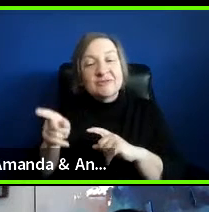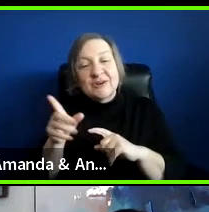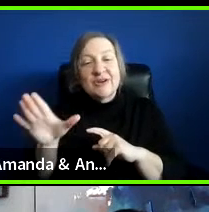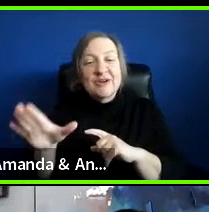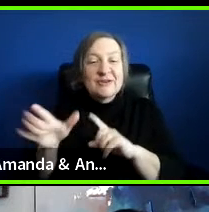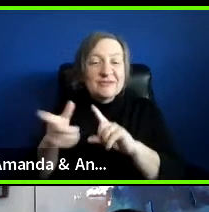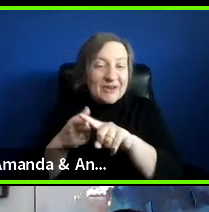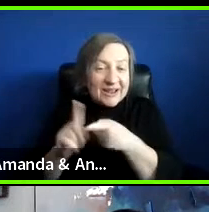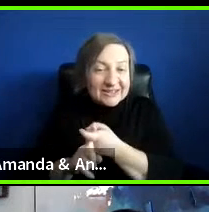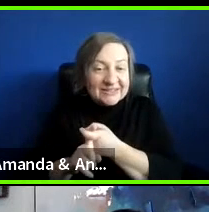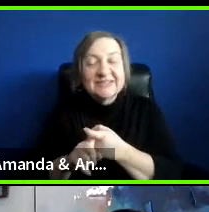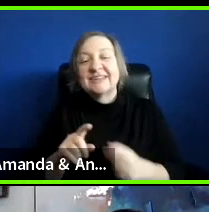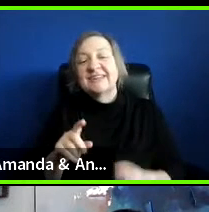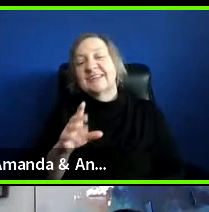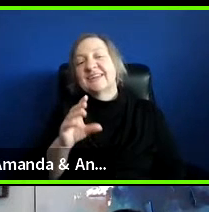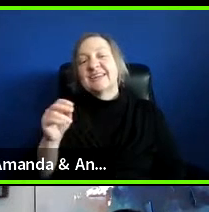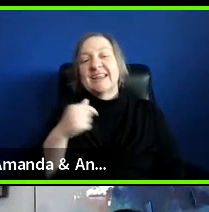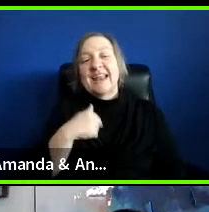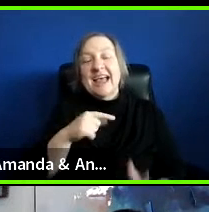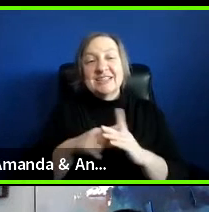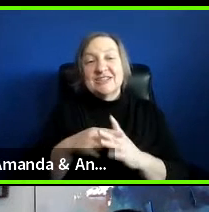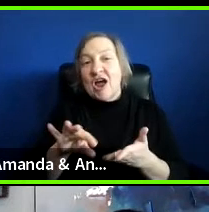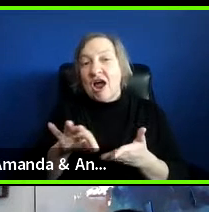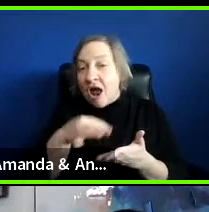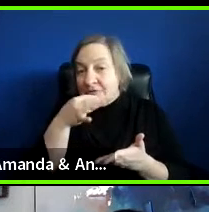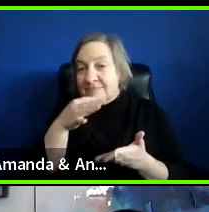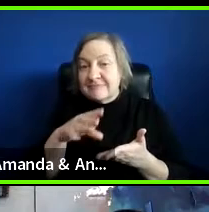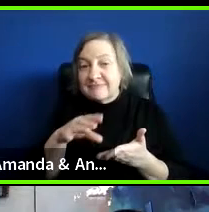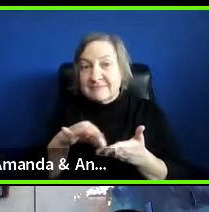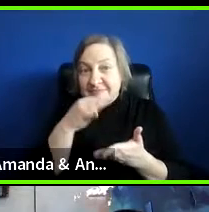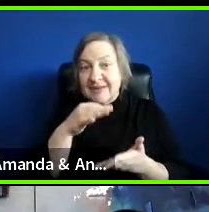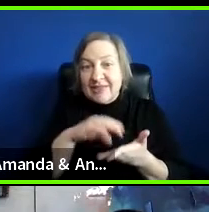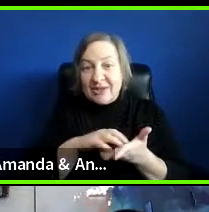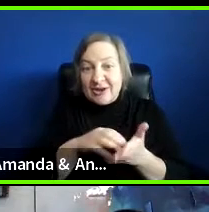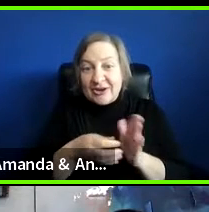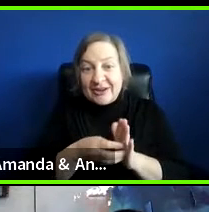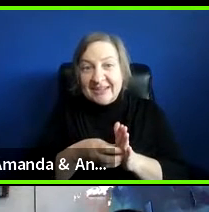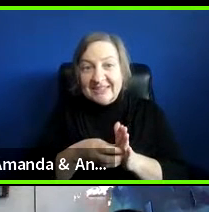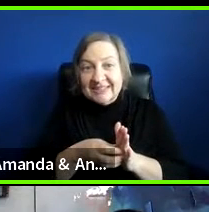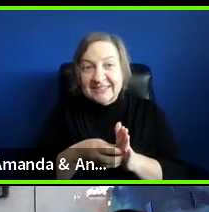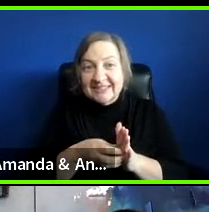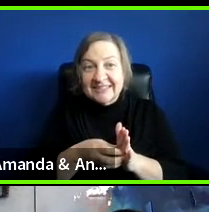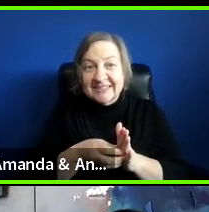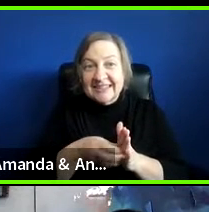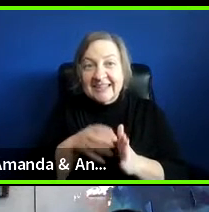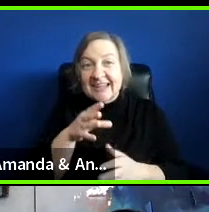her friends. And I started eating the cookies. And